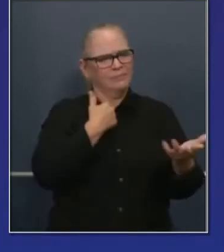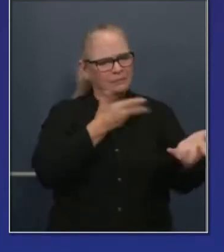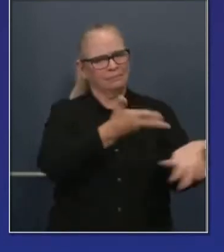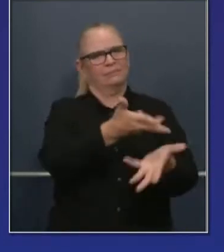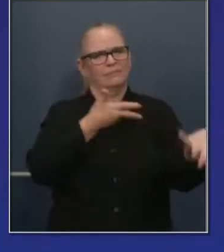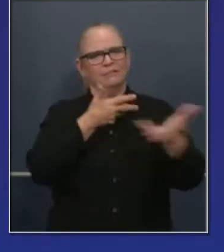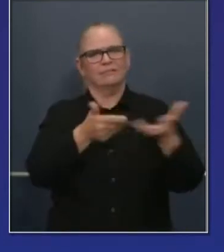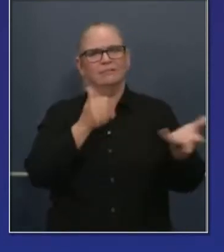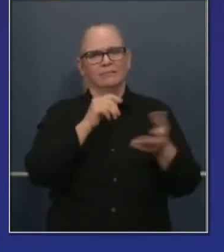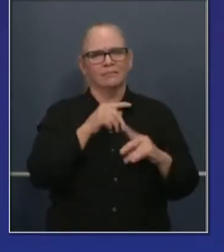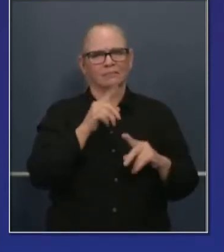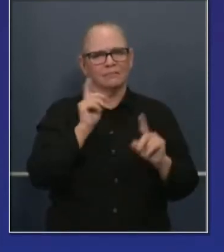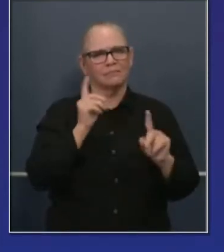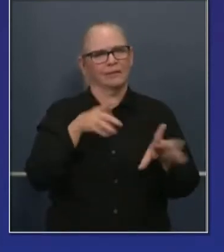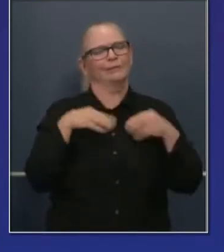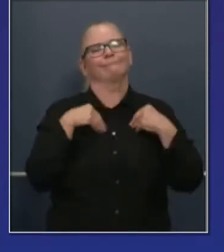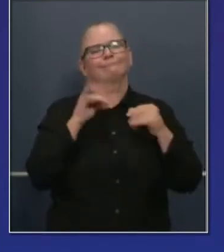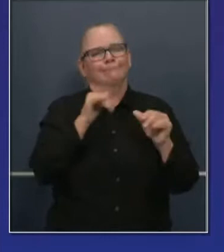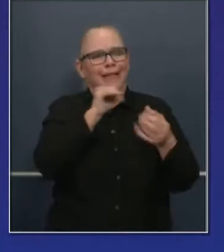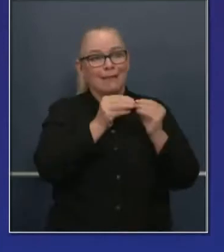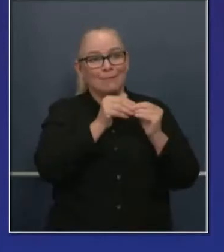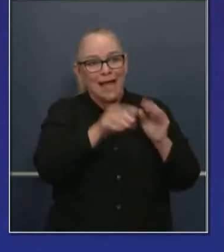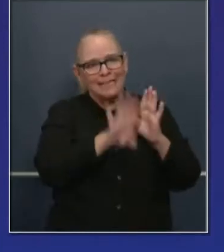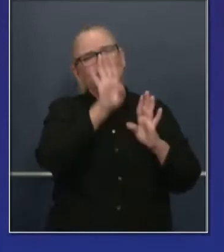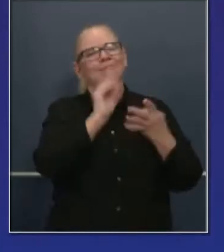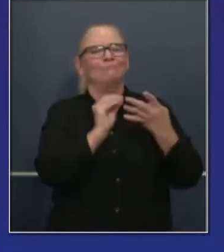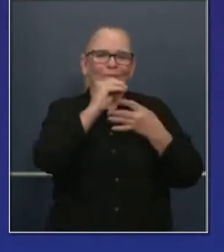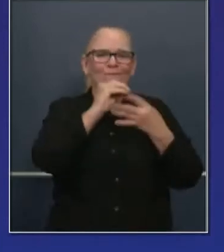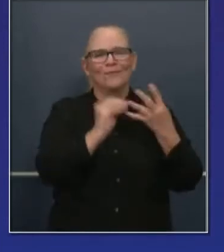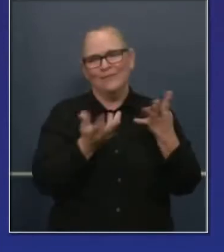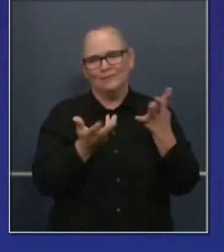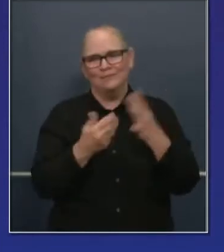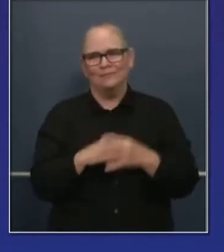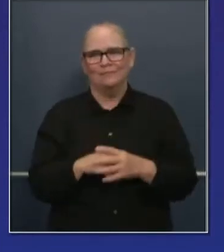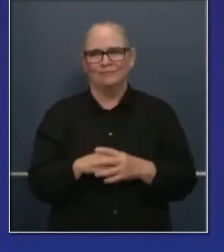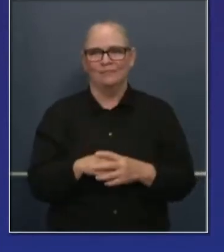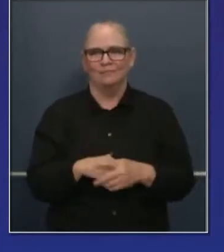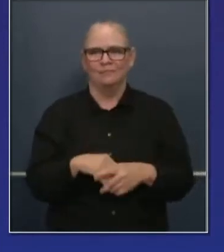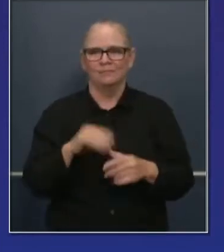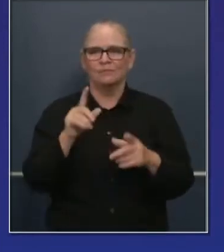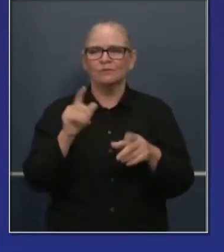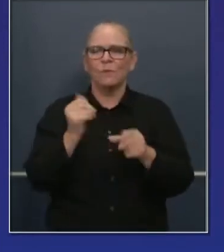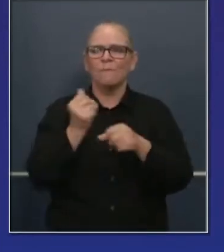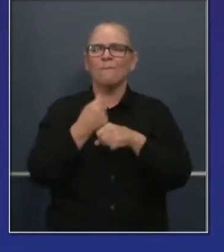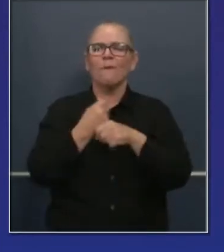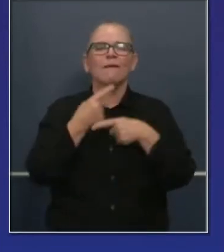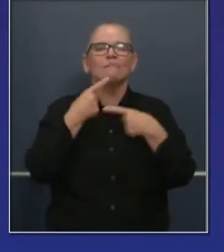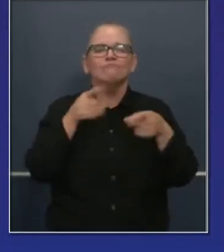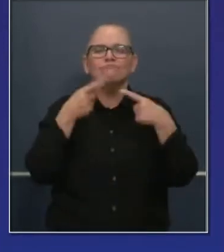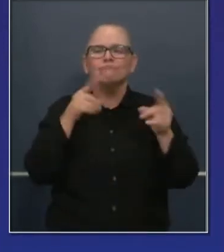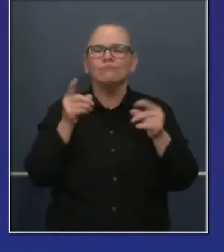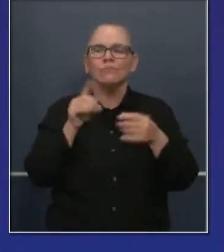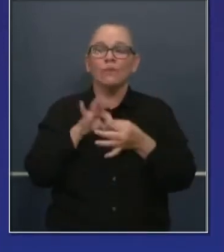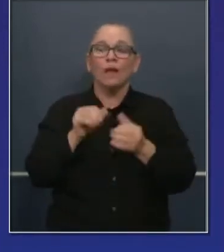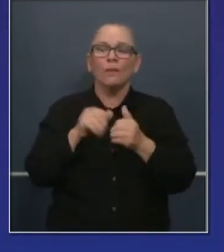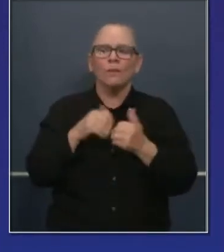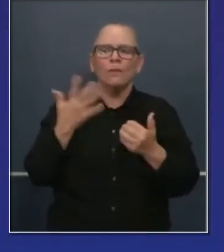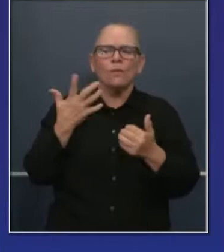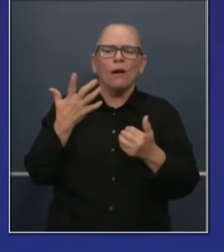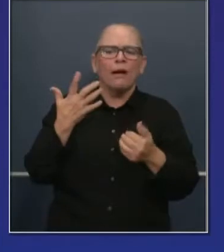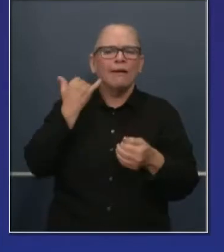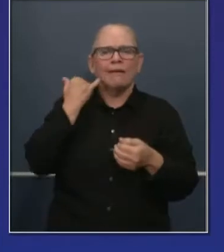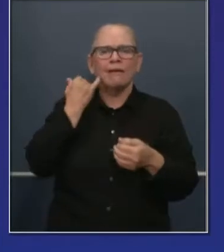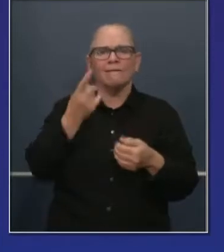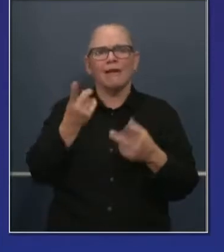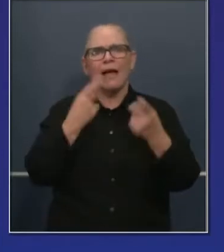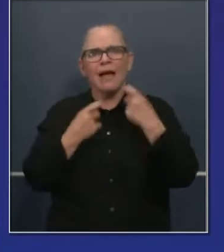of expressing this. We will be making announcements soon as it relates to theme parks and amusement parks, making